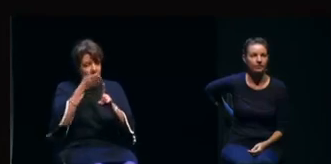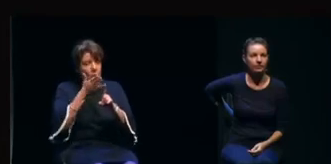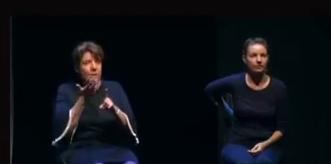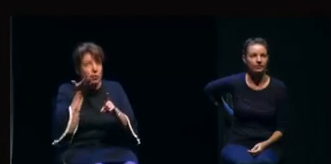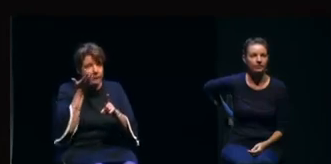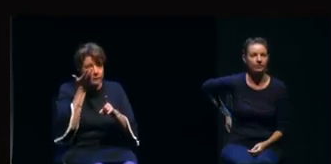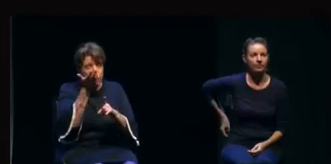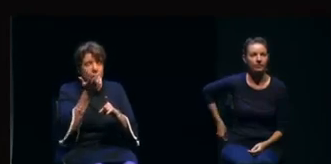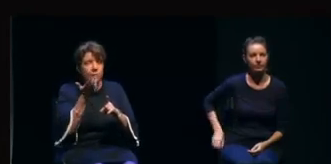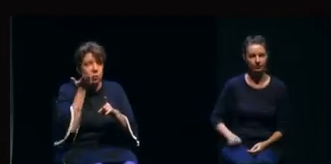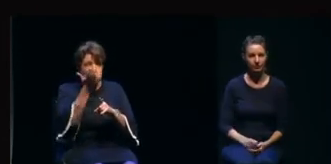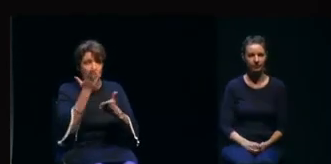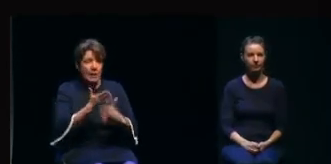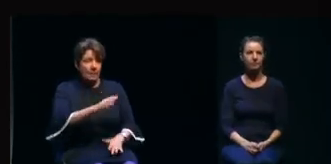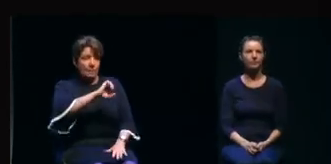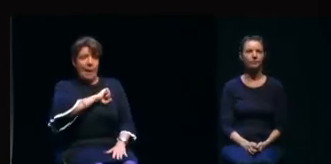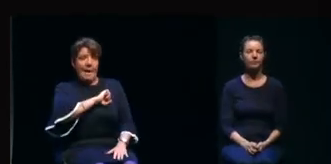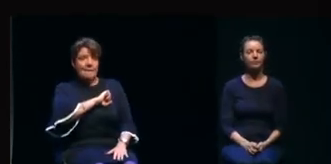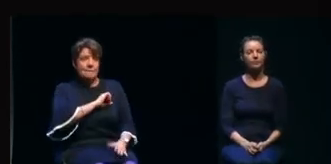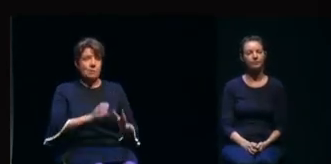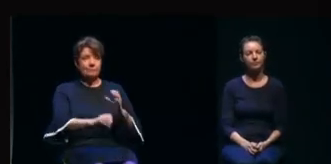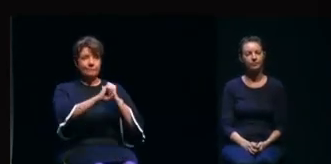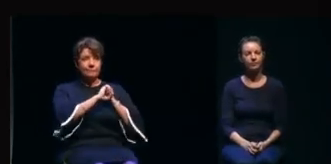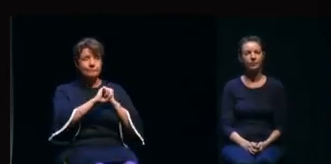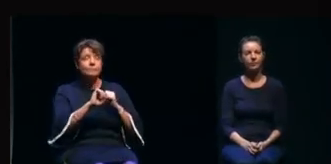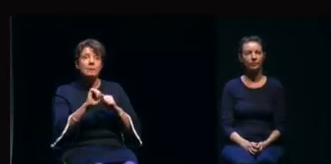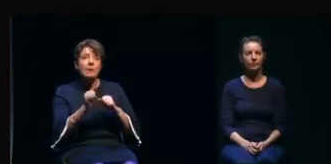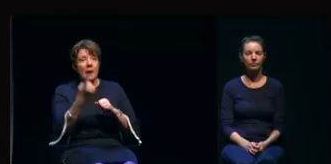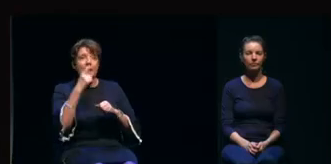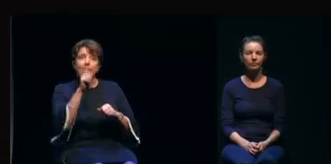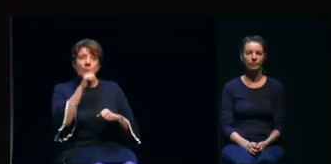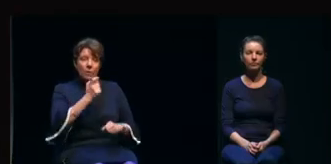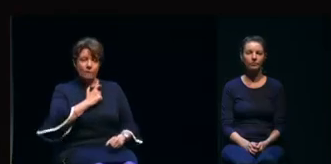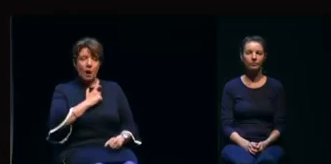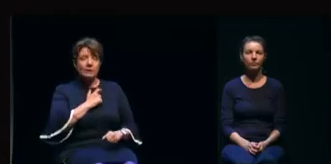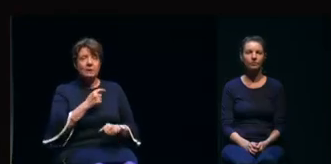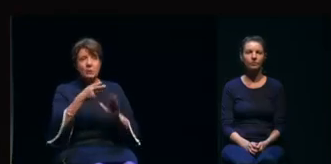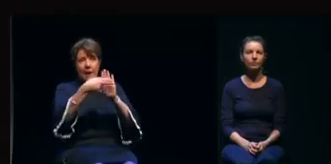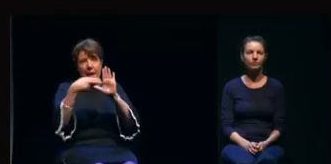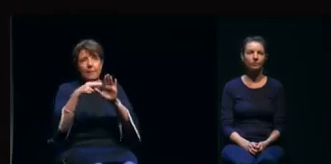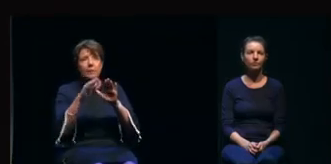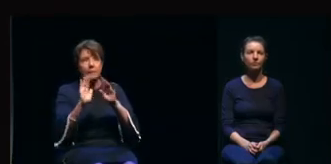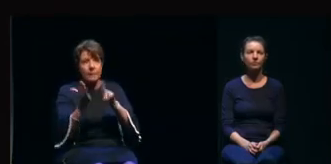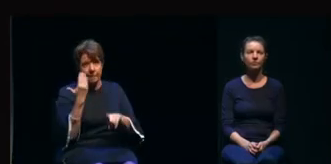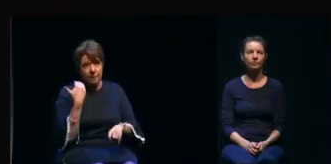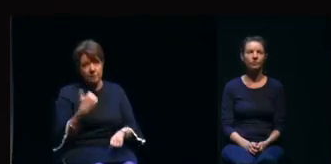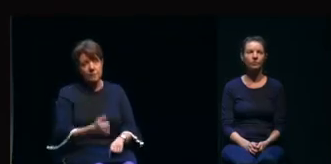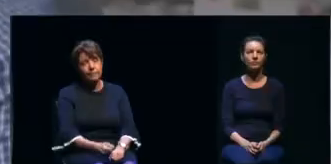who's courageous and brave. Whereas I think people were frightened about that label being attached to them in the